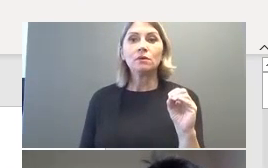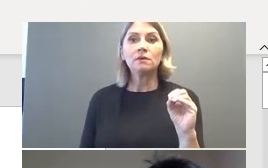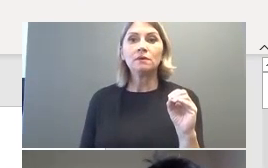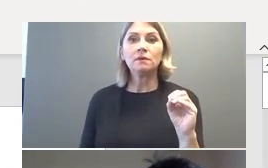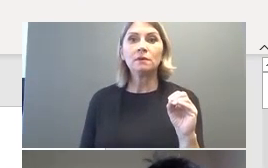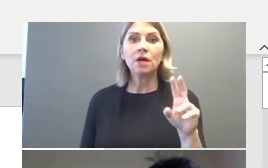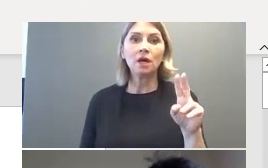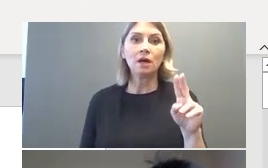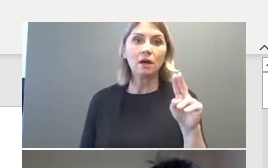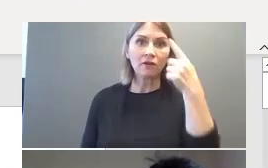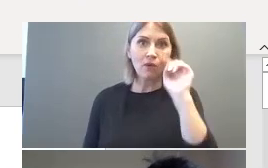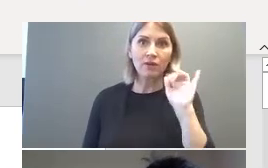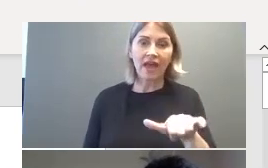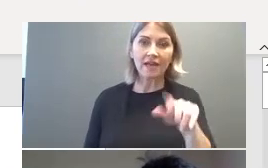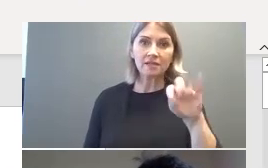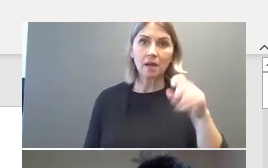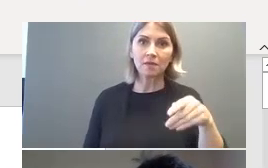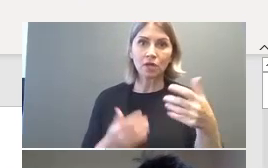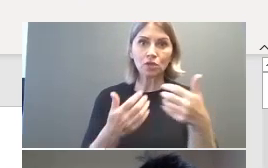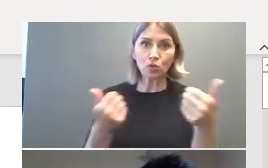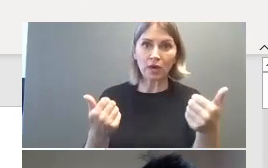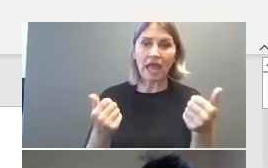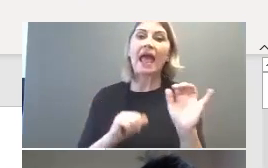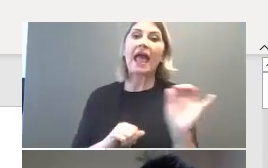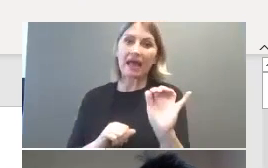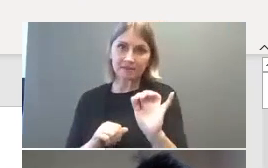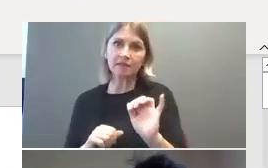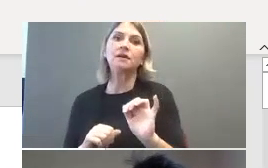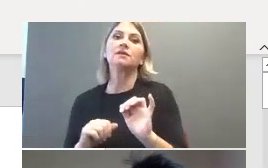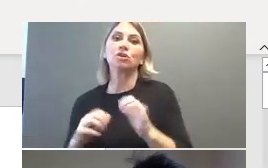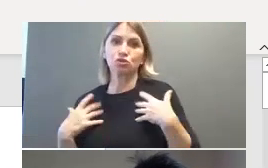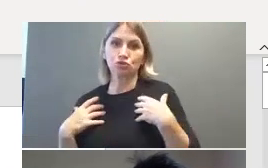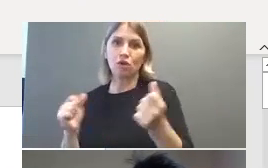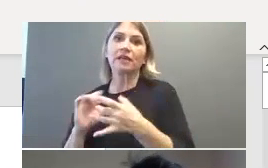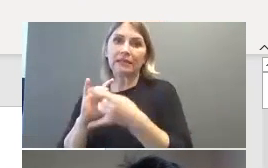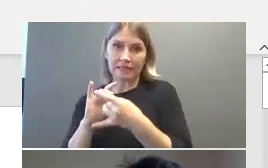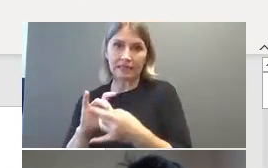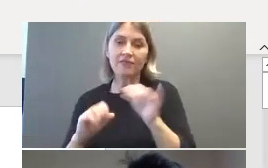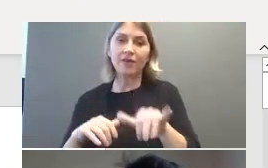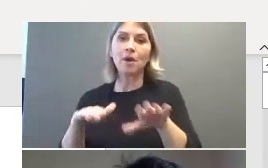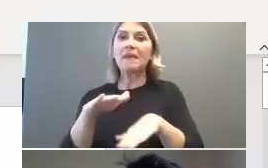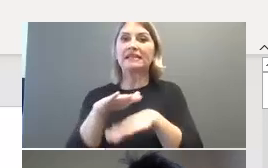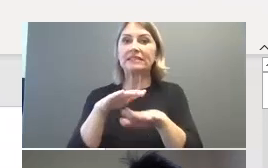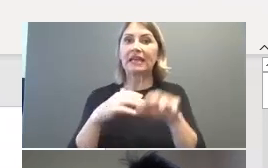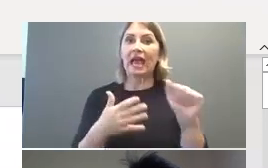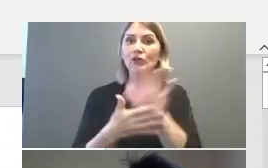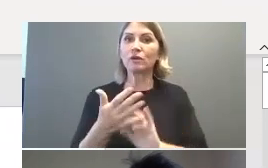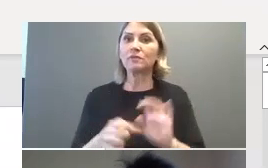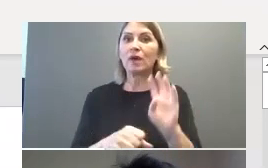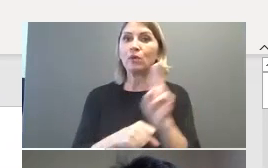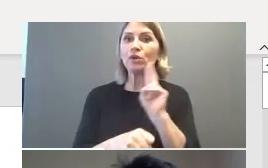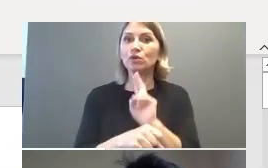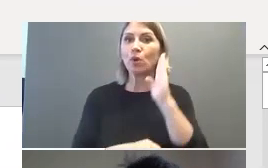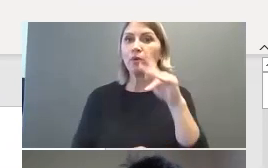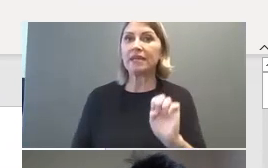both for topological sort and for strongly connected components, the basic algorithm that we want to use is going